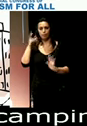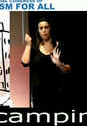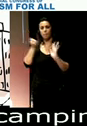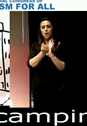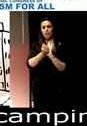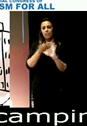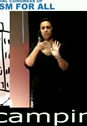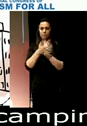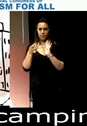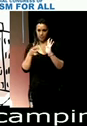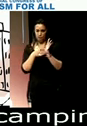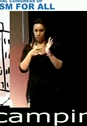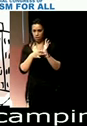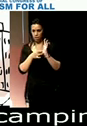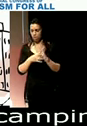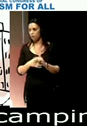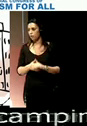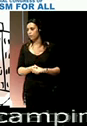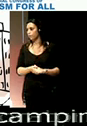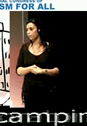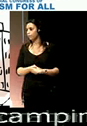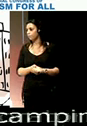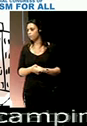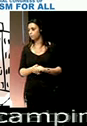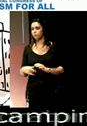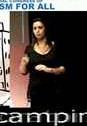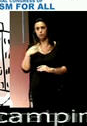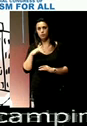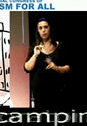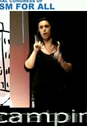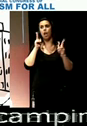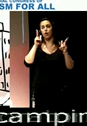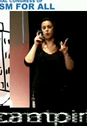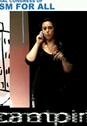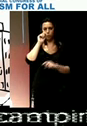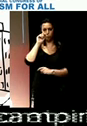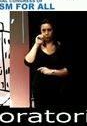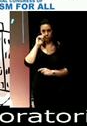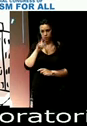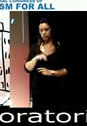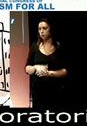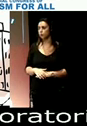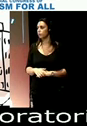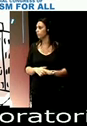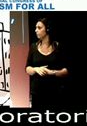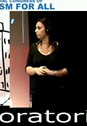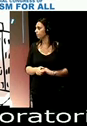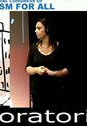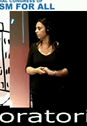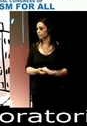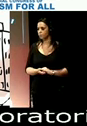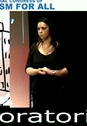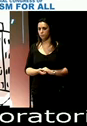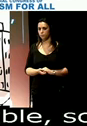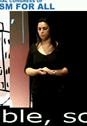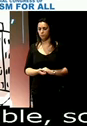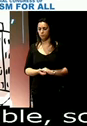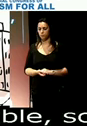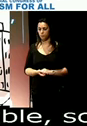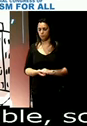Touristic accommodations such as hotel and resort are our main customer. Design